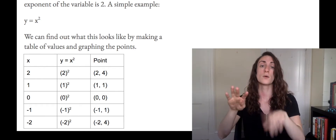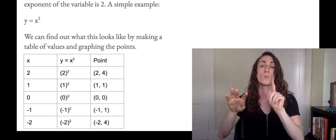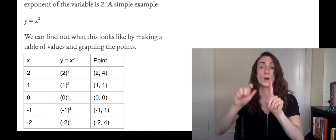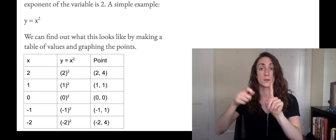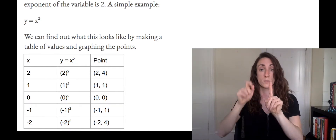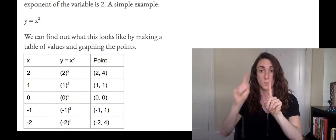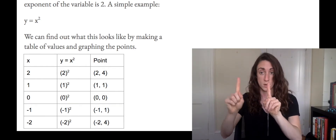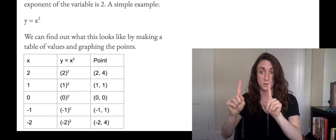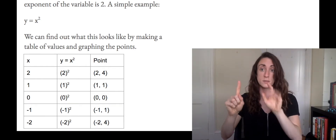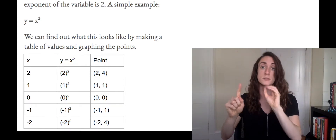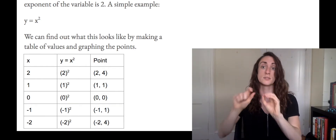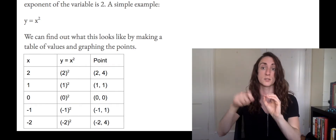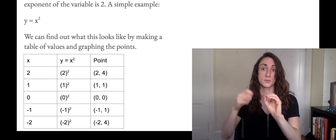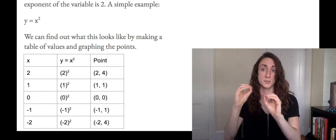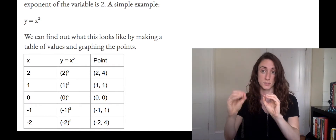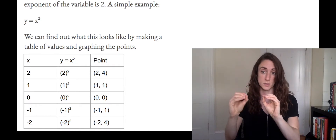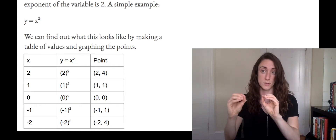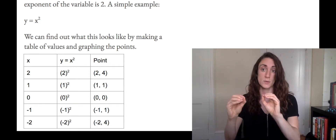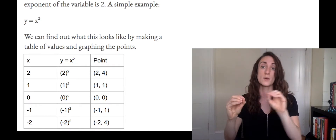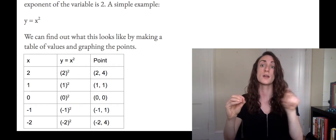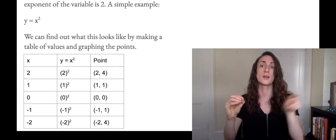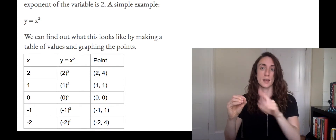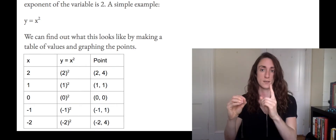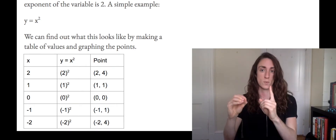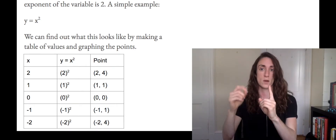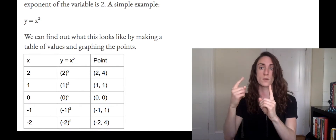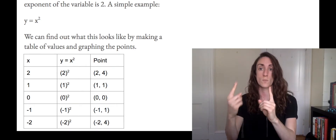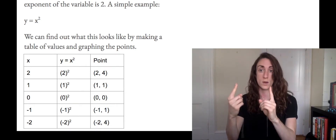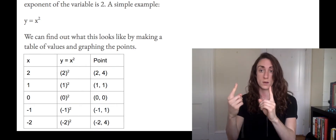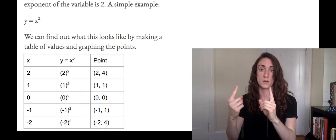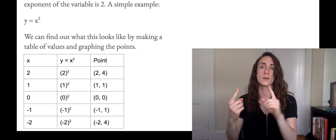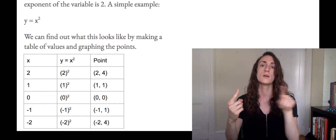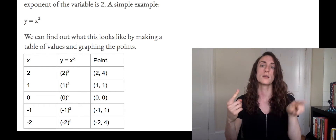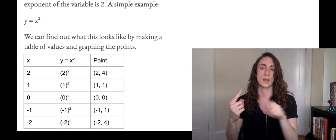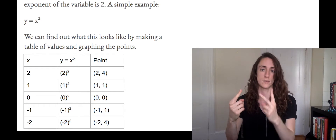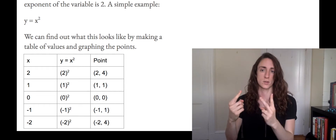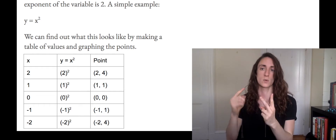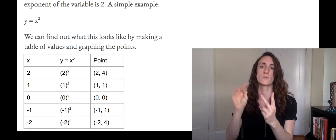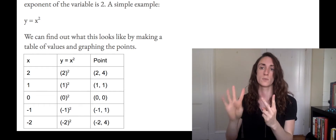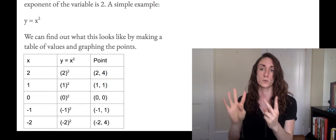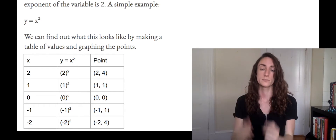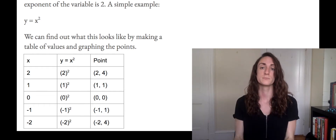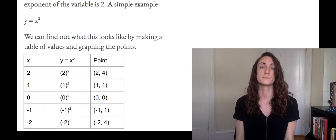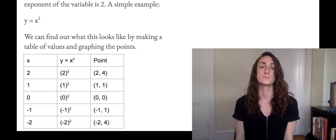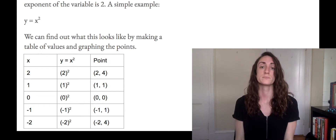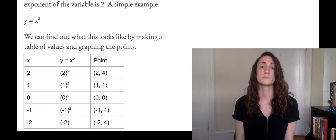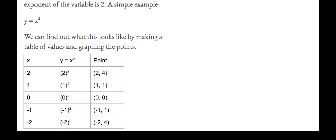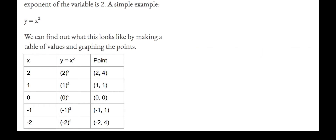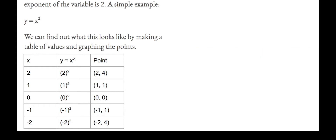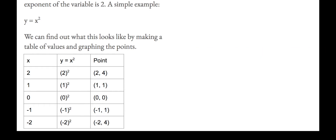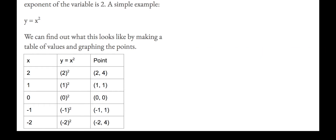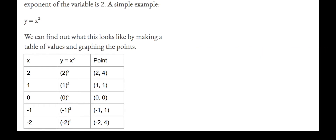So we've got 2, 4, 1, 1, 0, 0, -1, 1, and -2, 4.